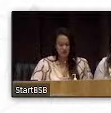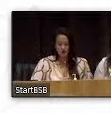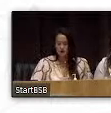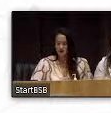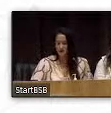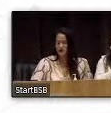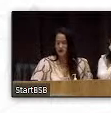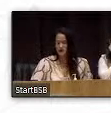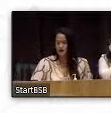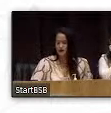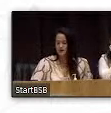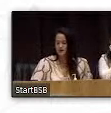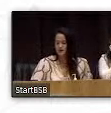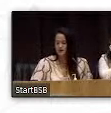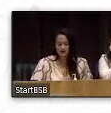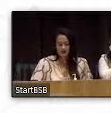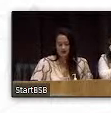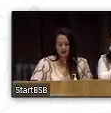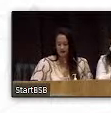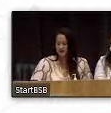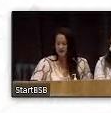Between June